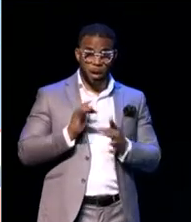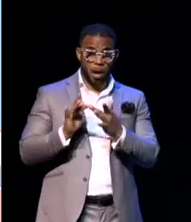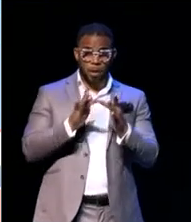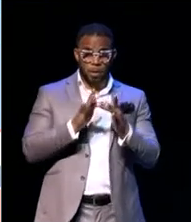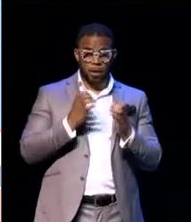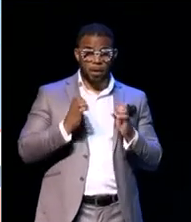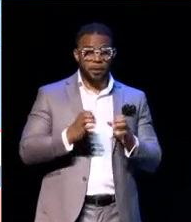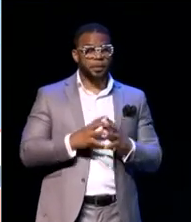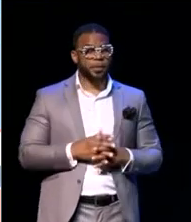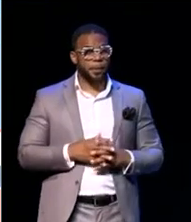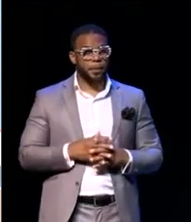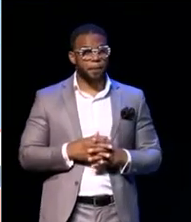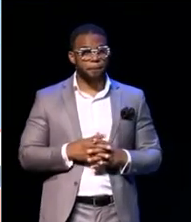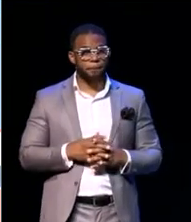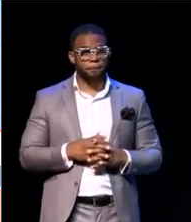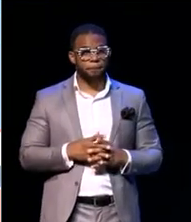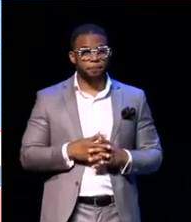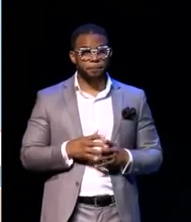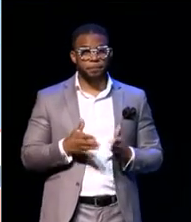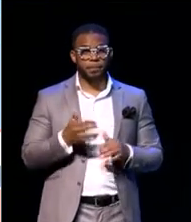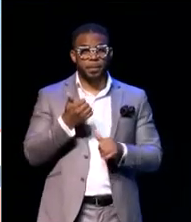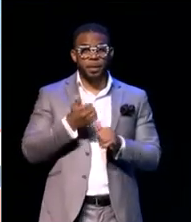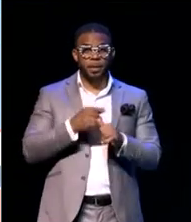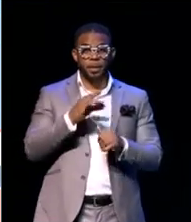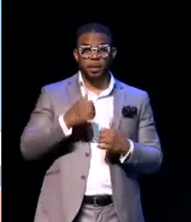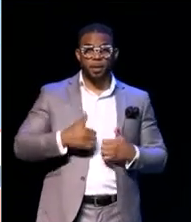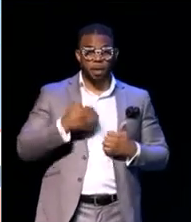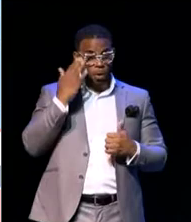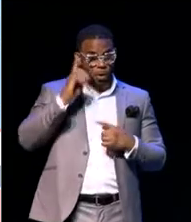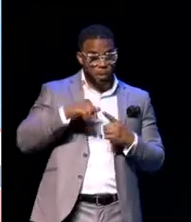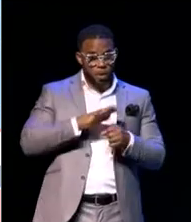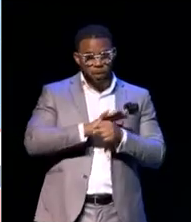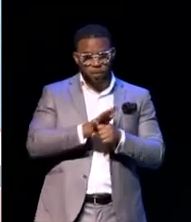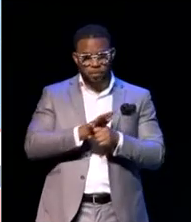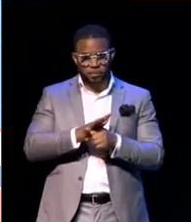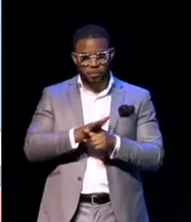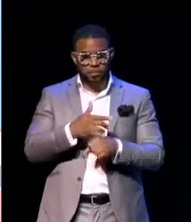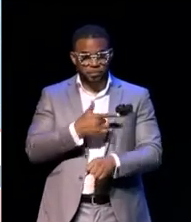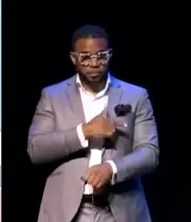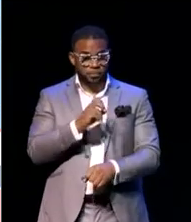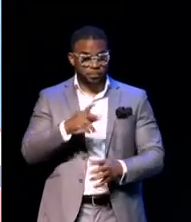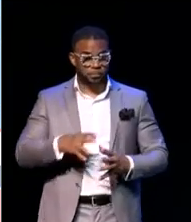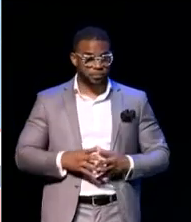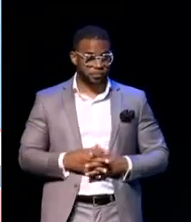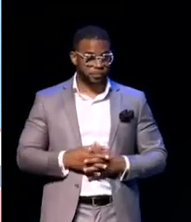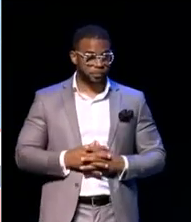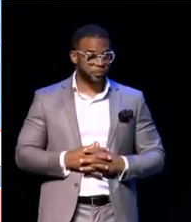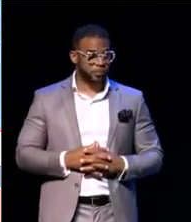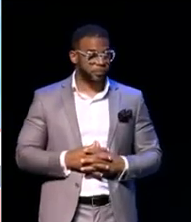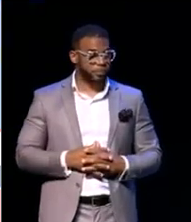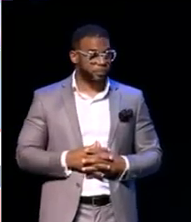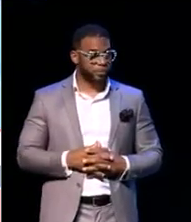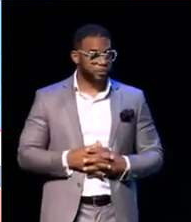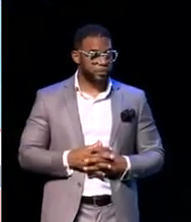outreach efforts to let every DC resident know about the COVID-19 vaccines.